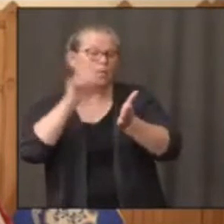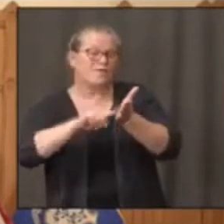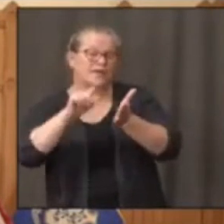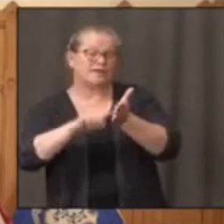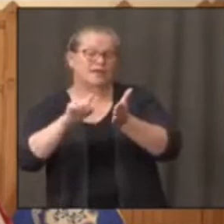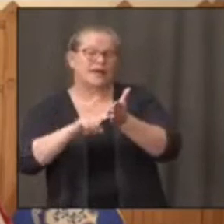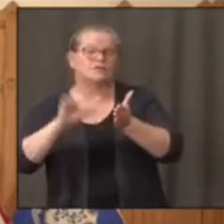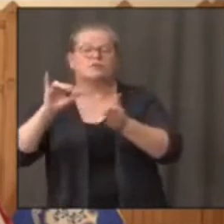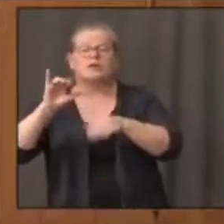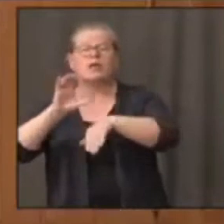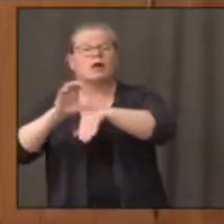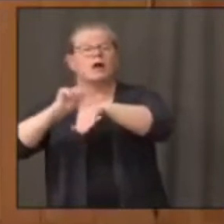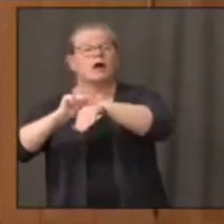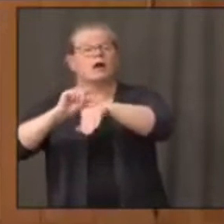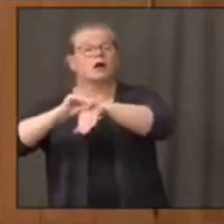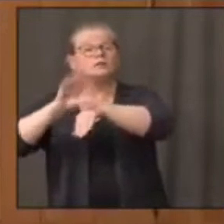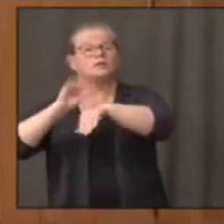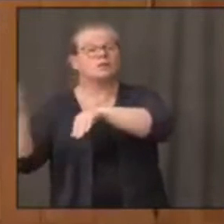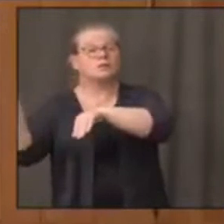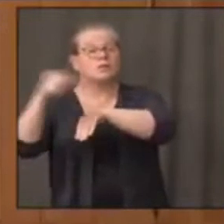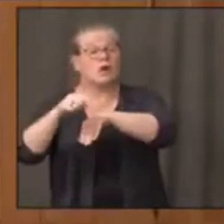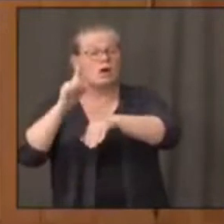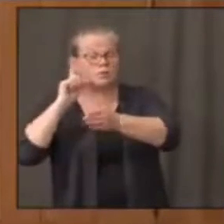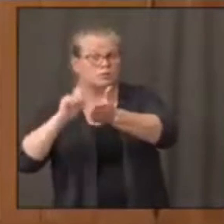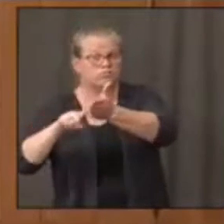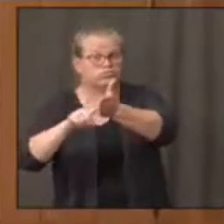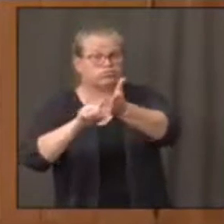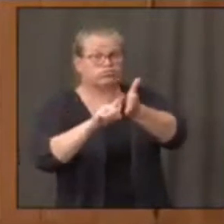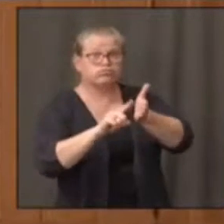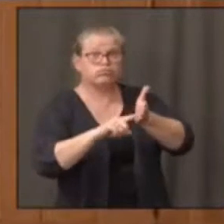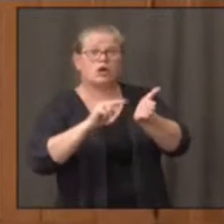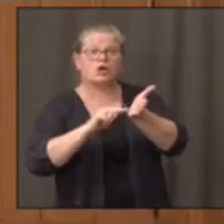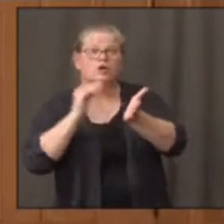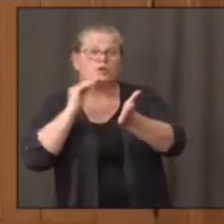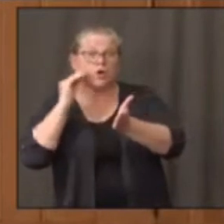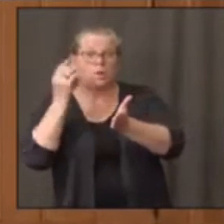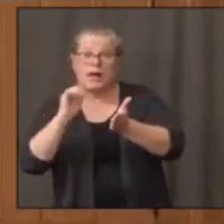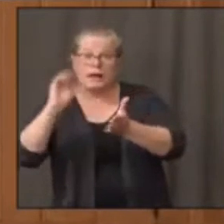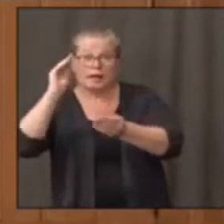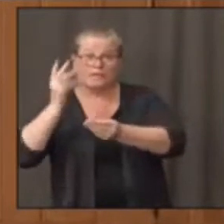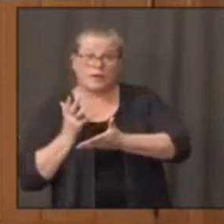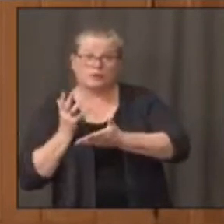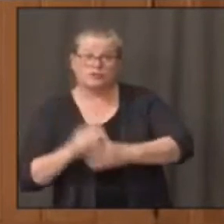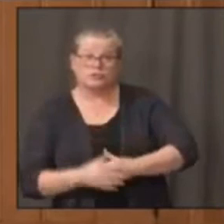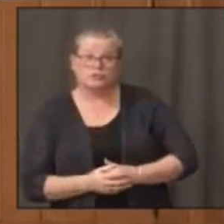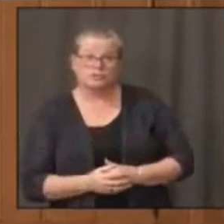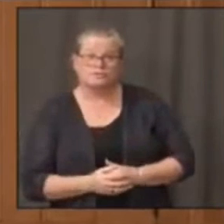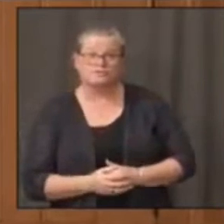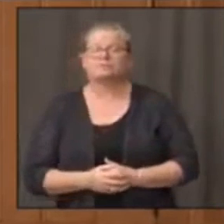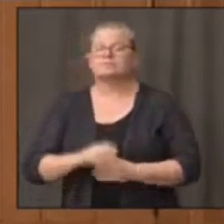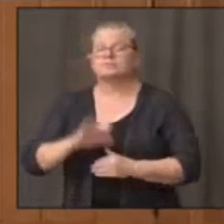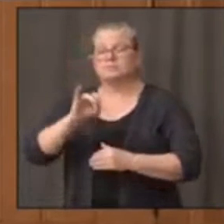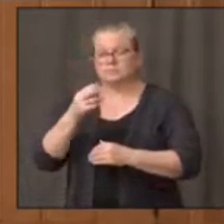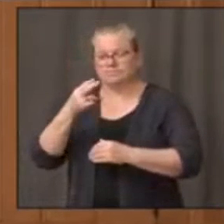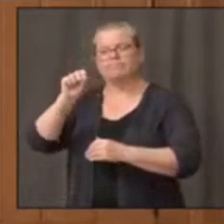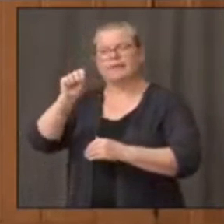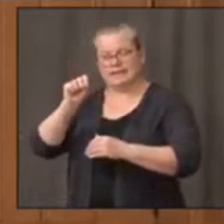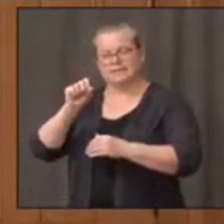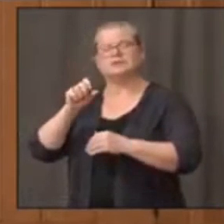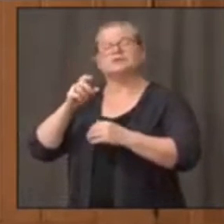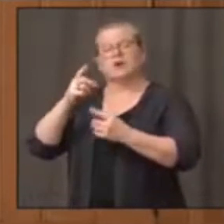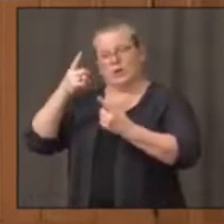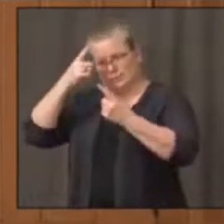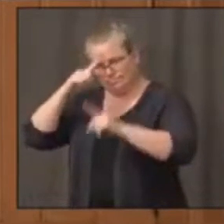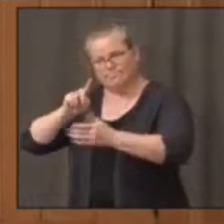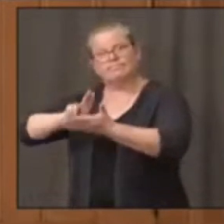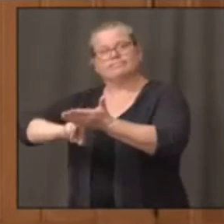consultant? Yeah, so the consultant's been, the contract was awarded, as I think we announced last week, to